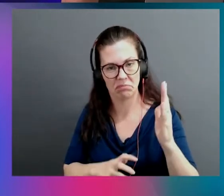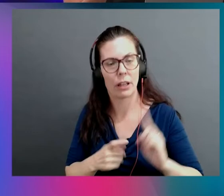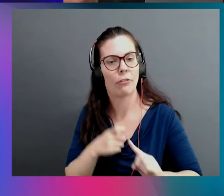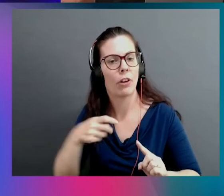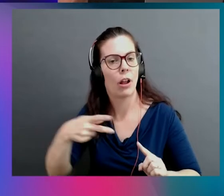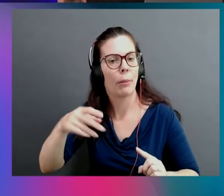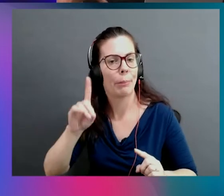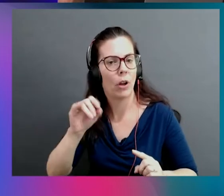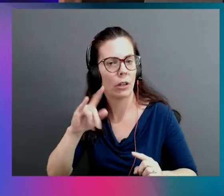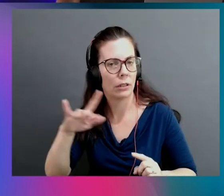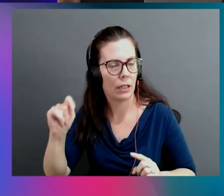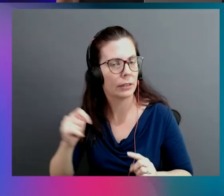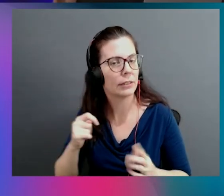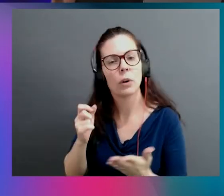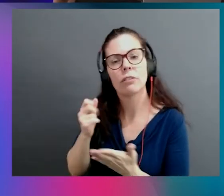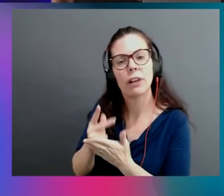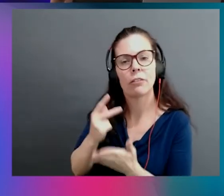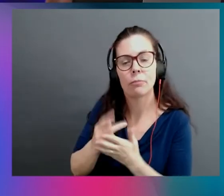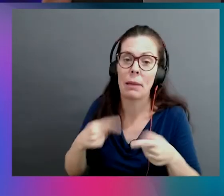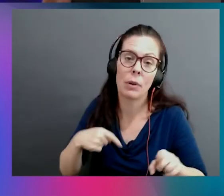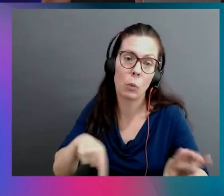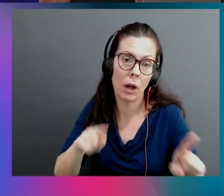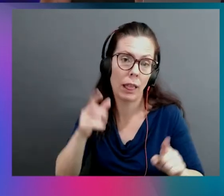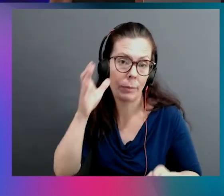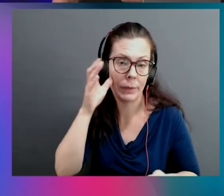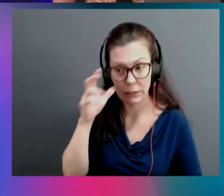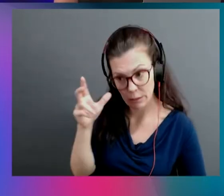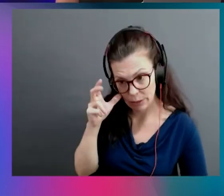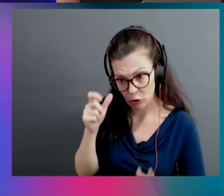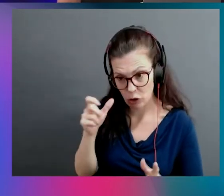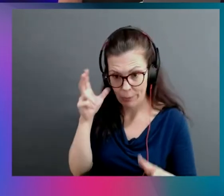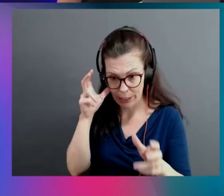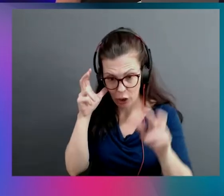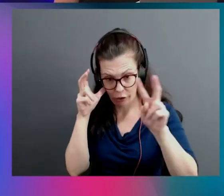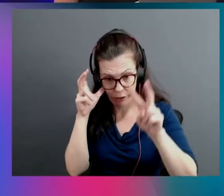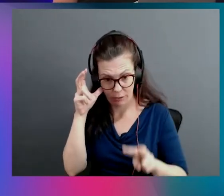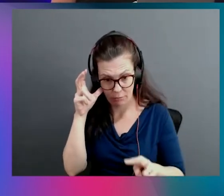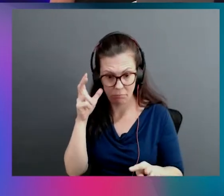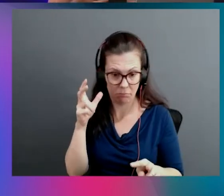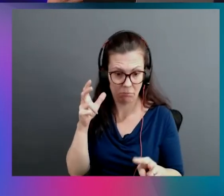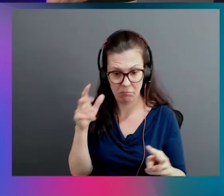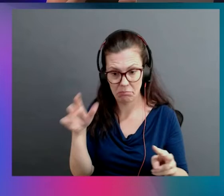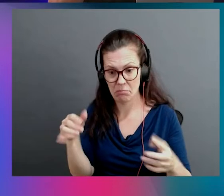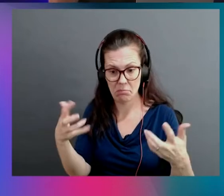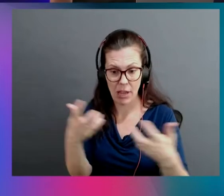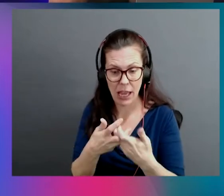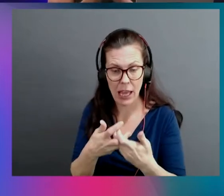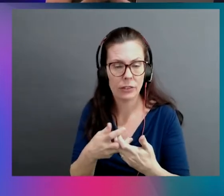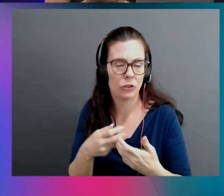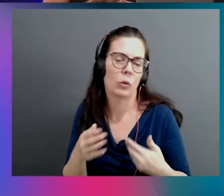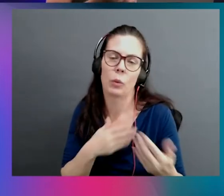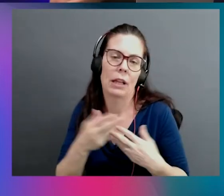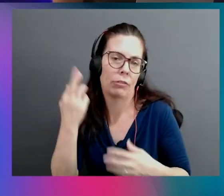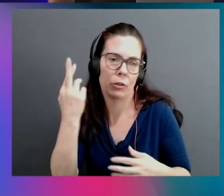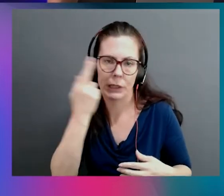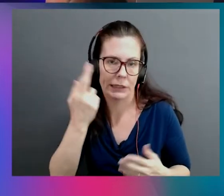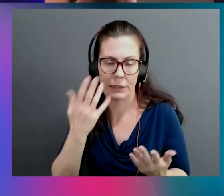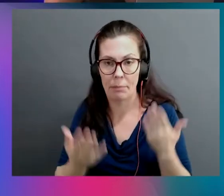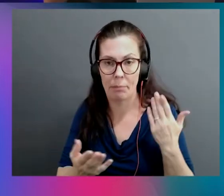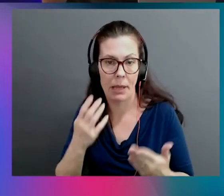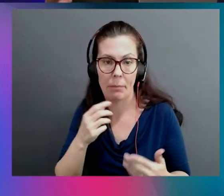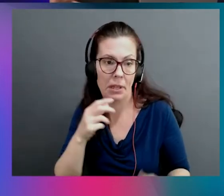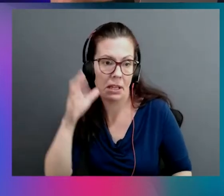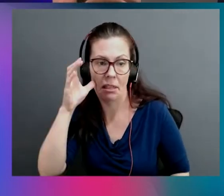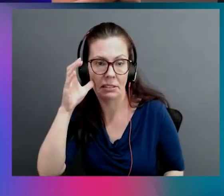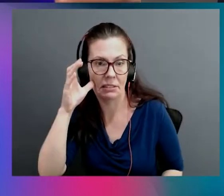to verify I'm, you know, hearing what I'm supposed to be hearing, or for whatever reason, maybe I can't listen to it